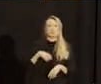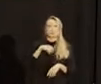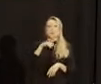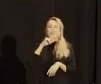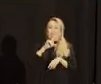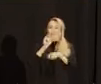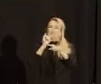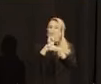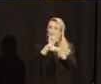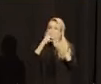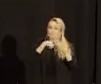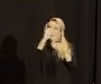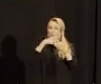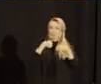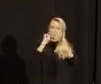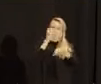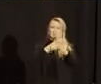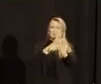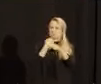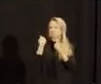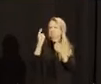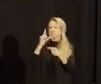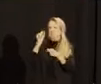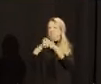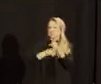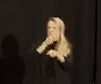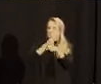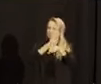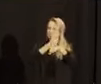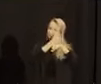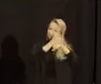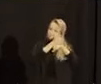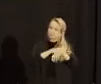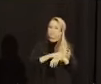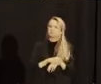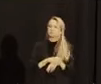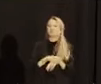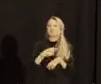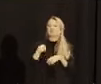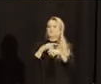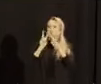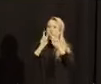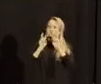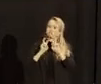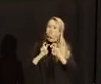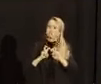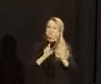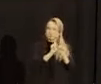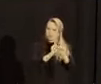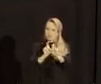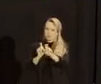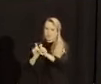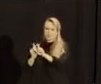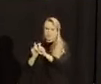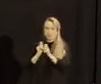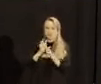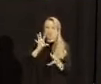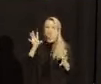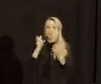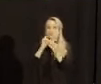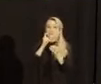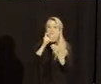program and found that all of our internship alumni, 75% of them are